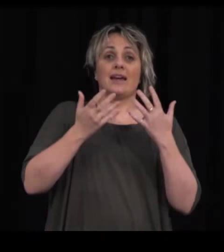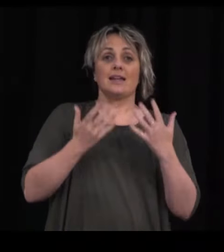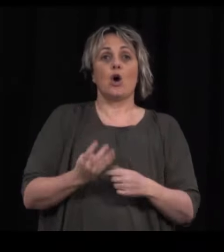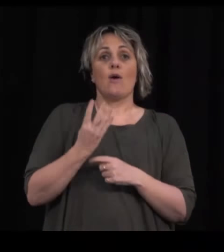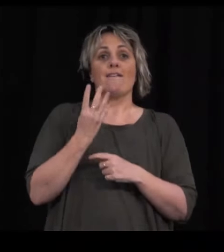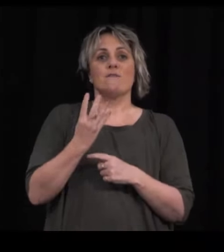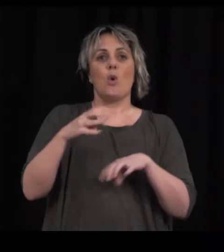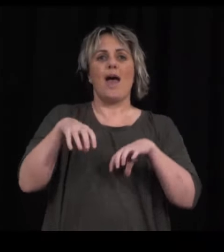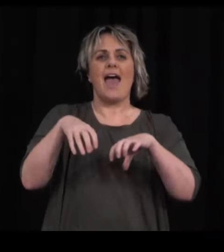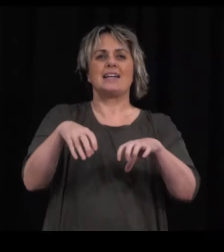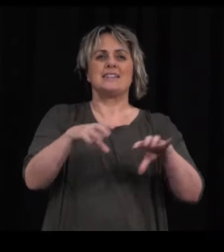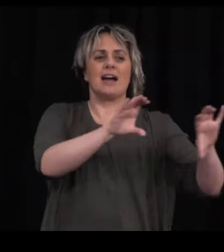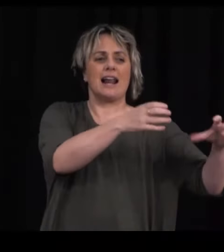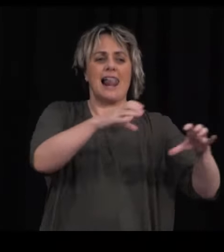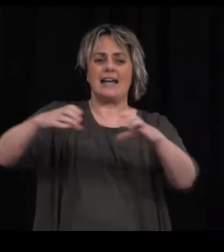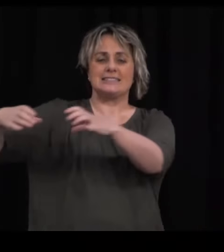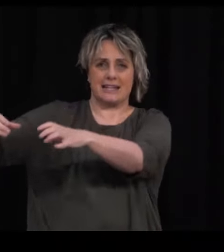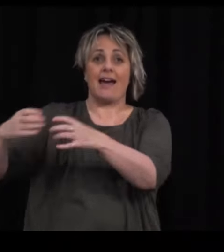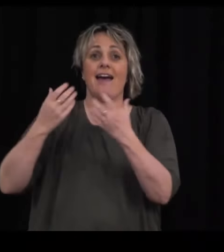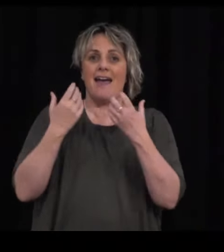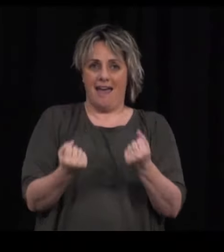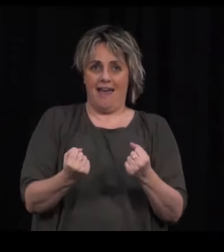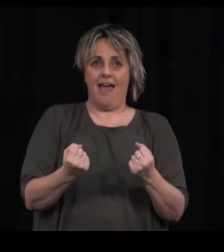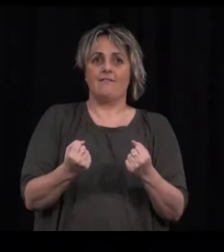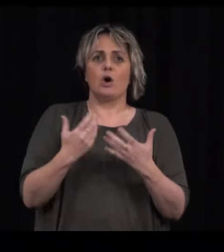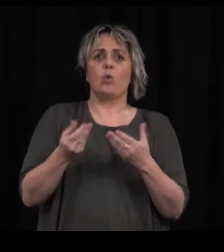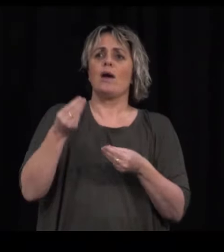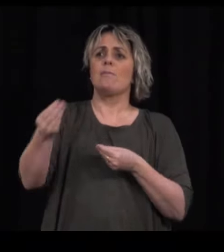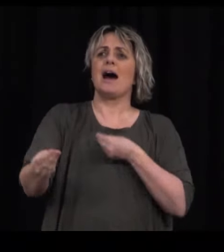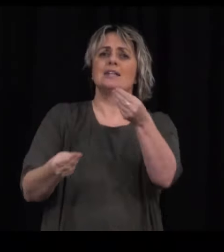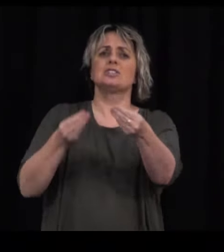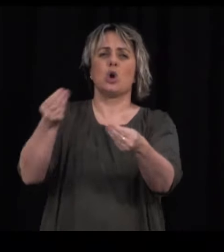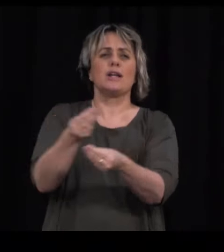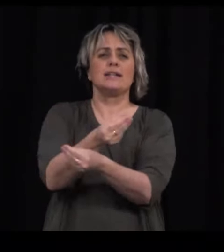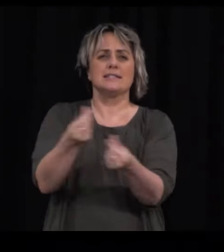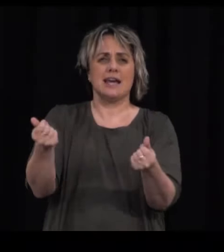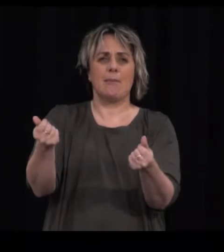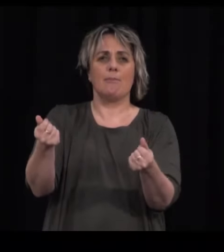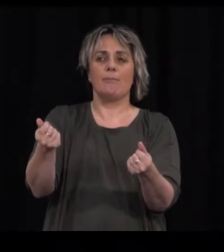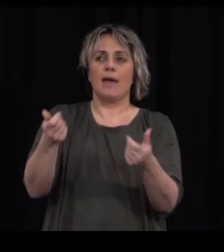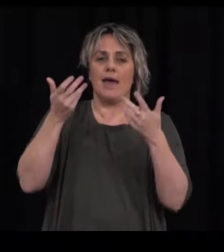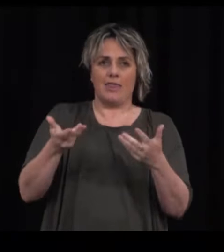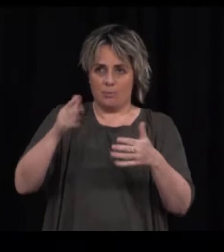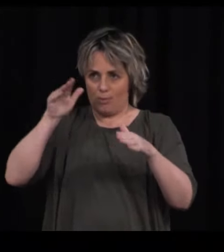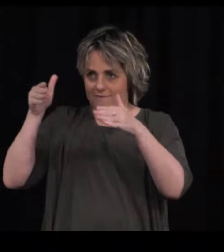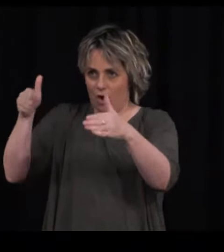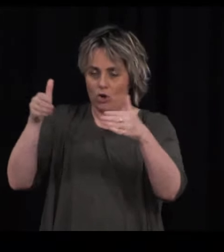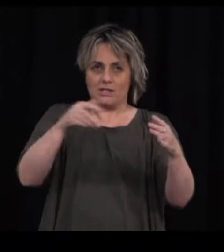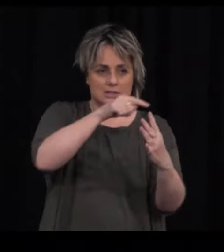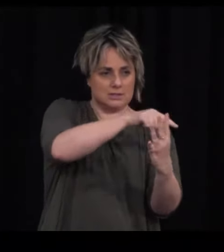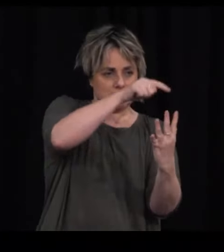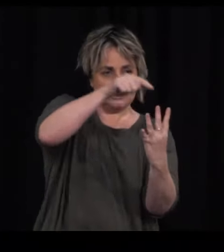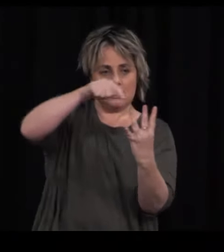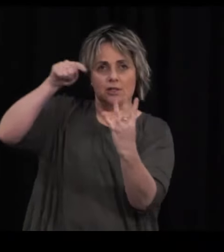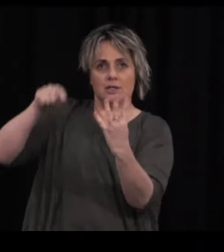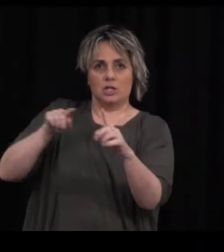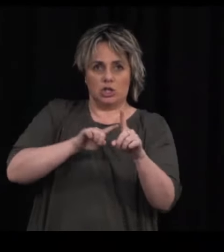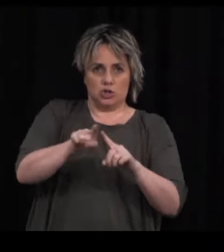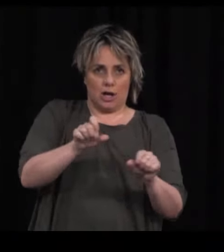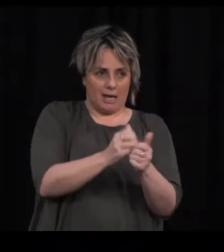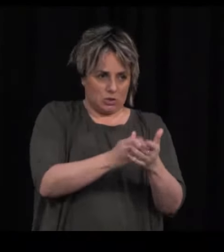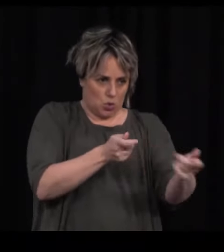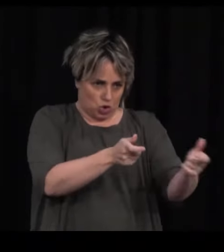active subclusters where there have been cases emerging in unknown contacts, and public health efforts are heavily focused on containing